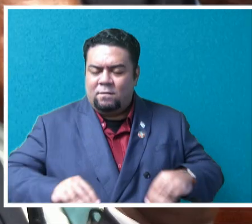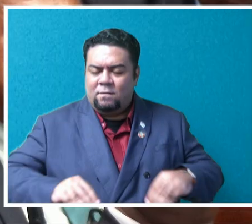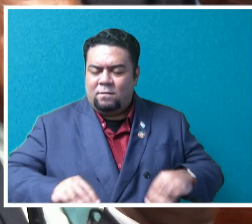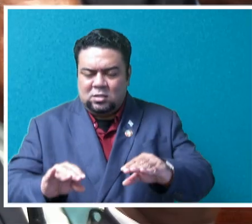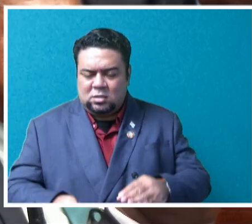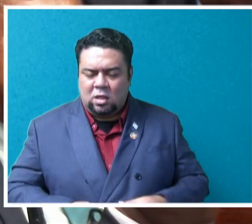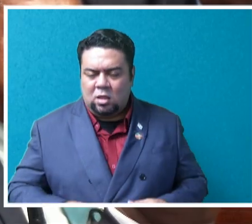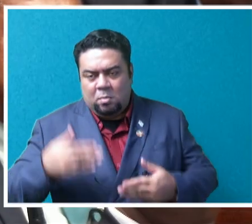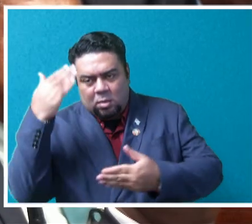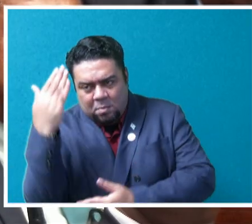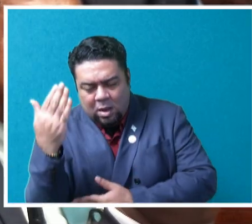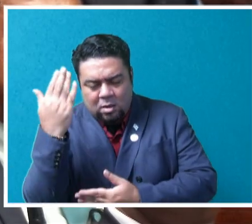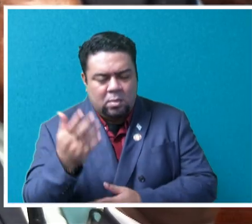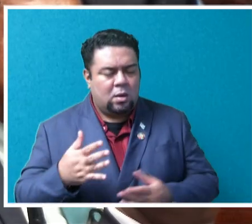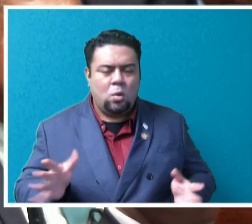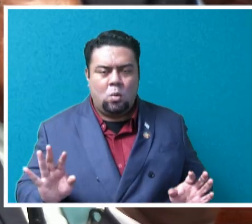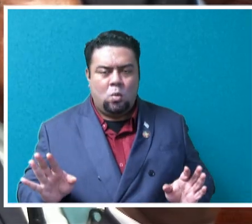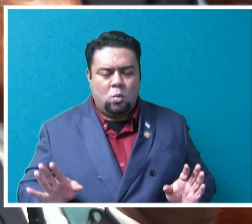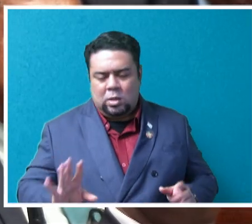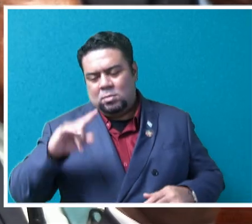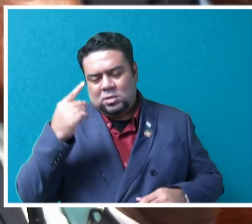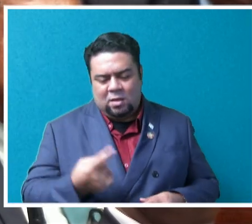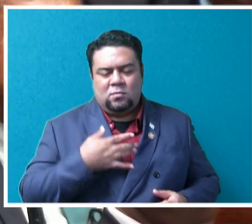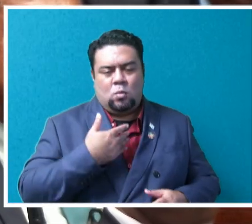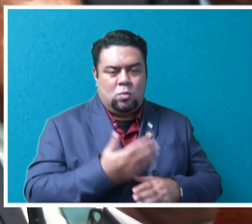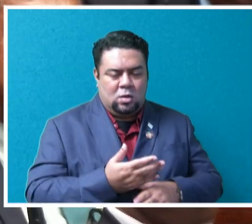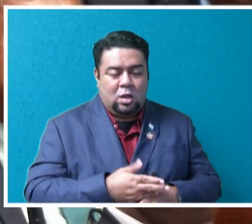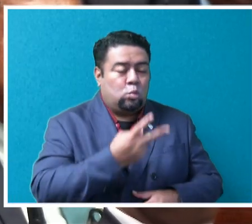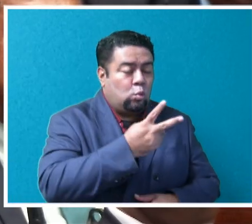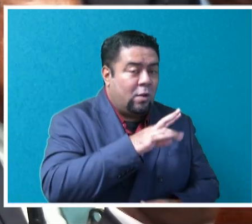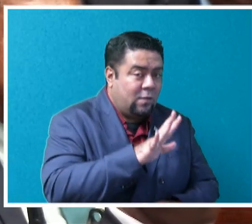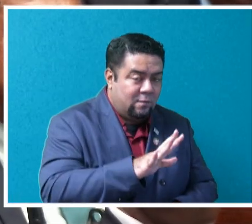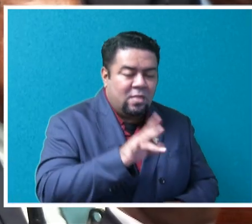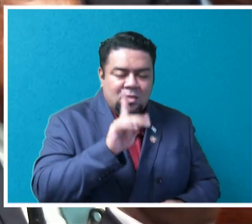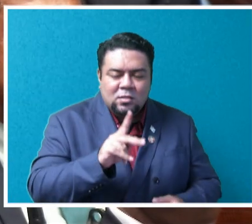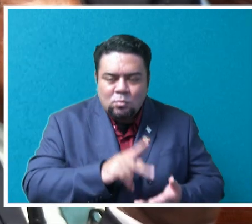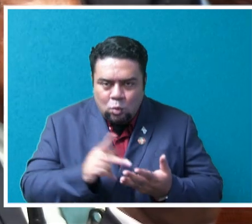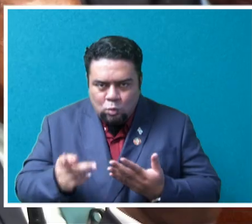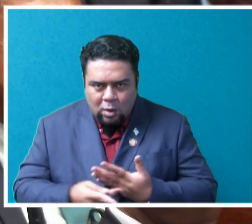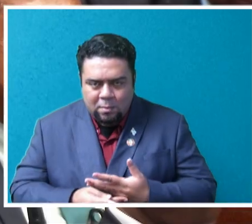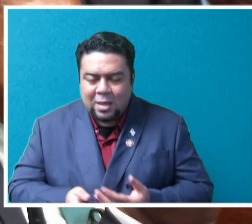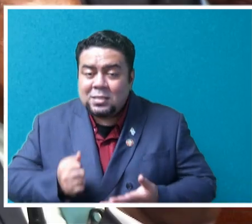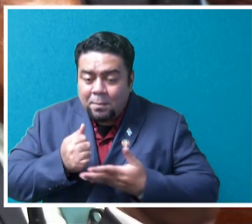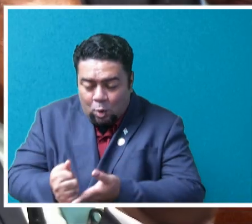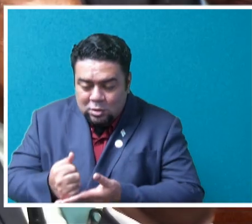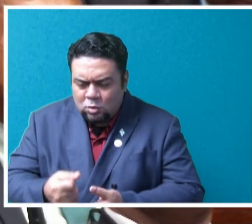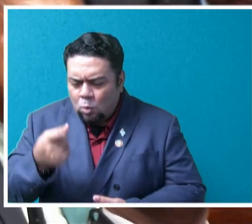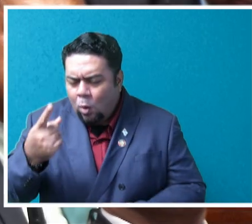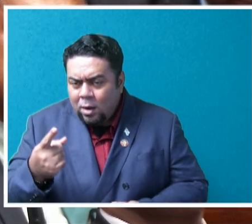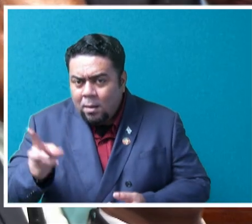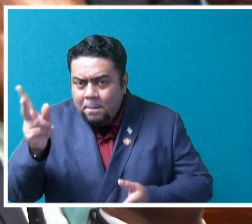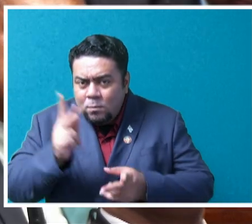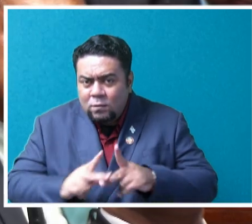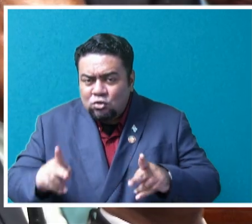solely as leaseholders. In 2025, these initiatives supported 1 provincial